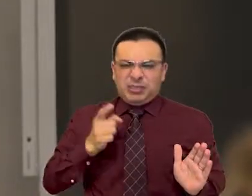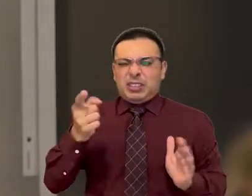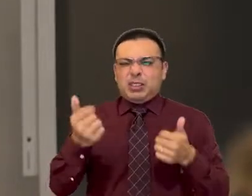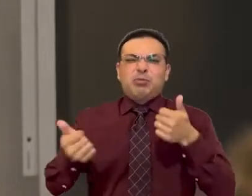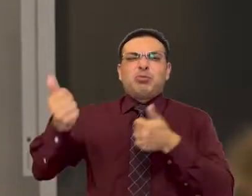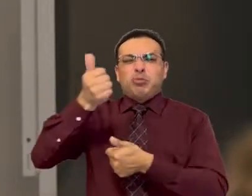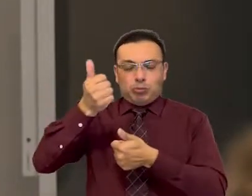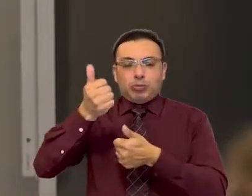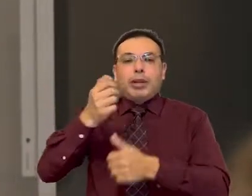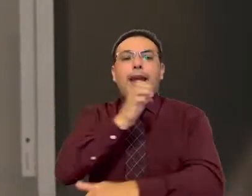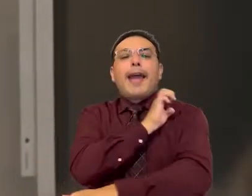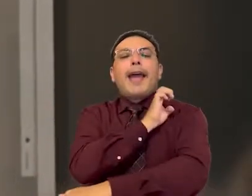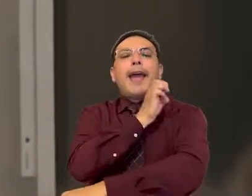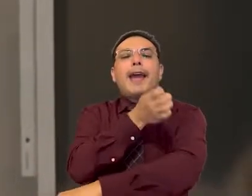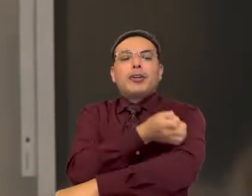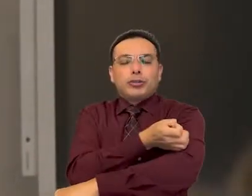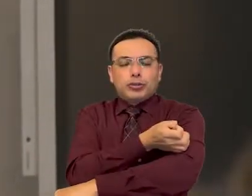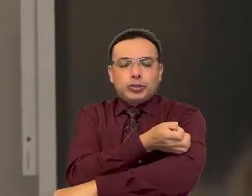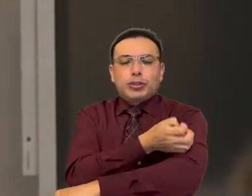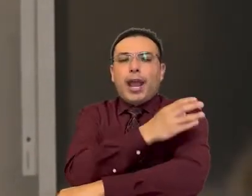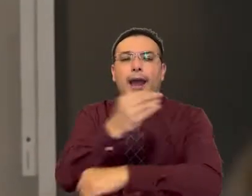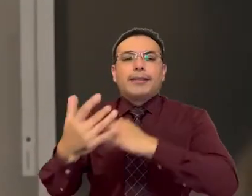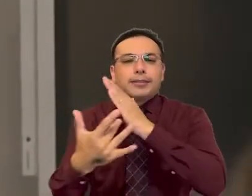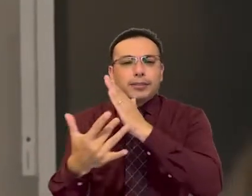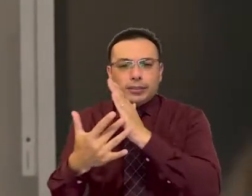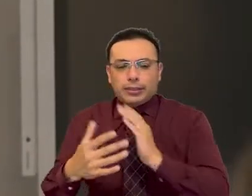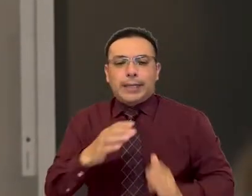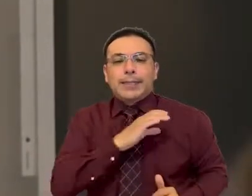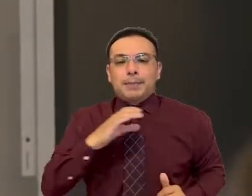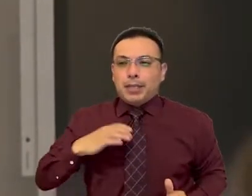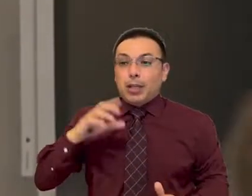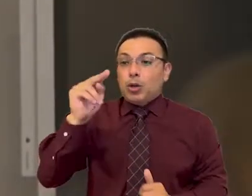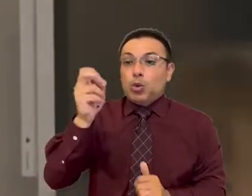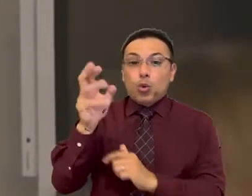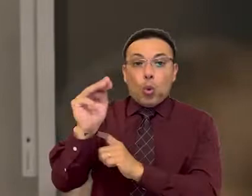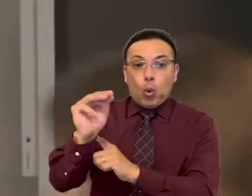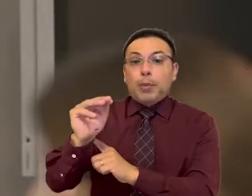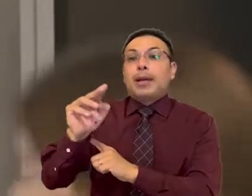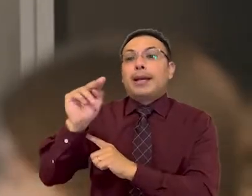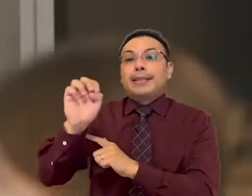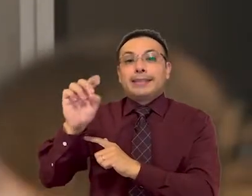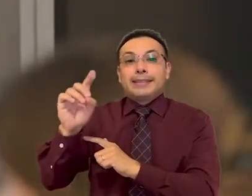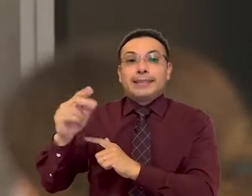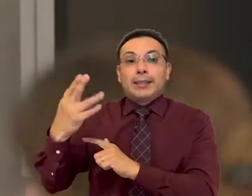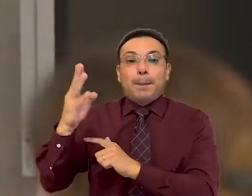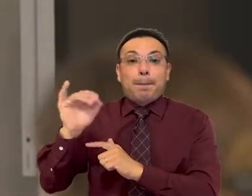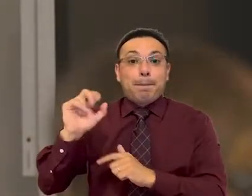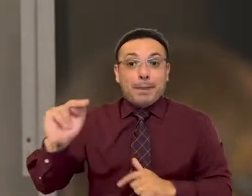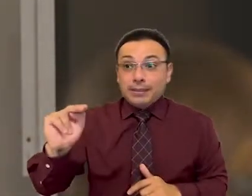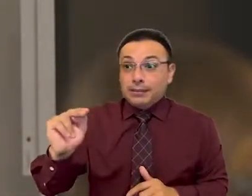General Assembly's Energy and Technology Committee, Norm Needleman. Norm, if you want to raise your hands.